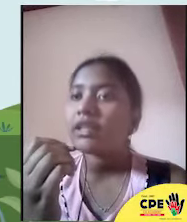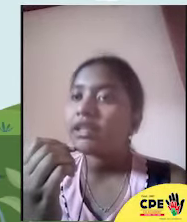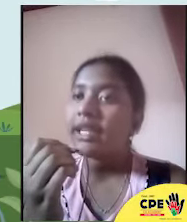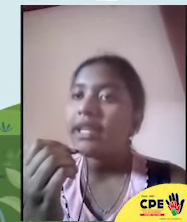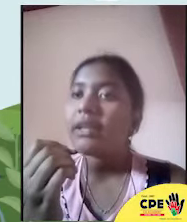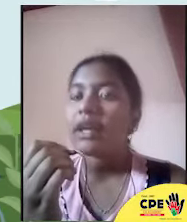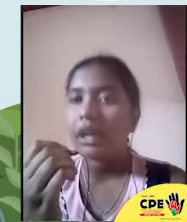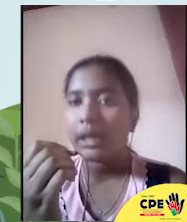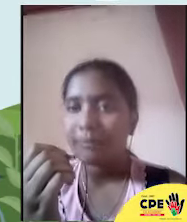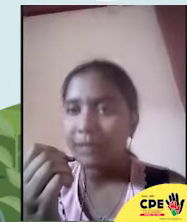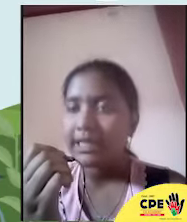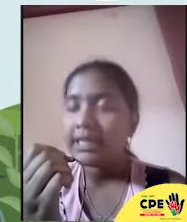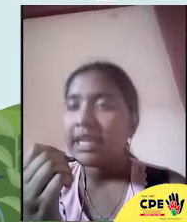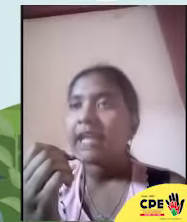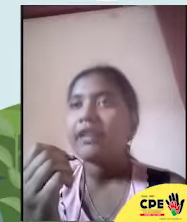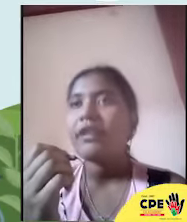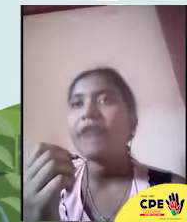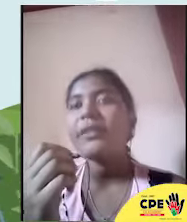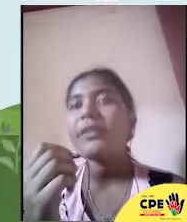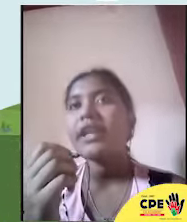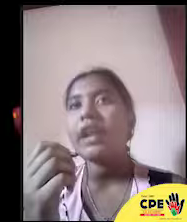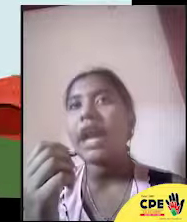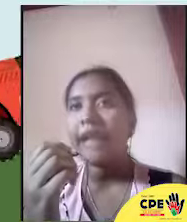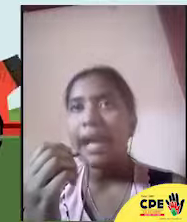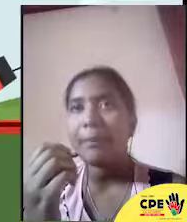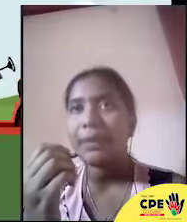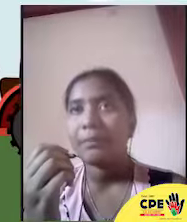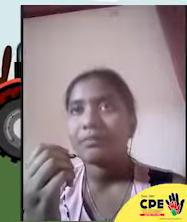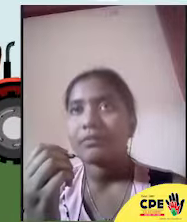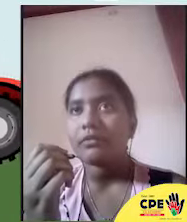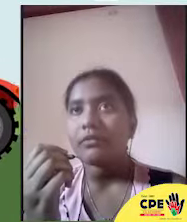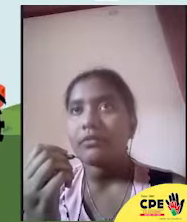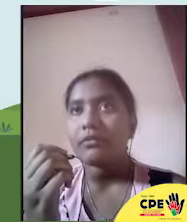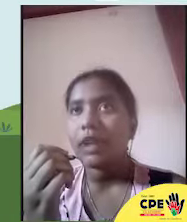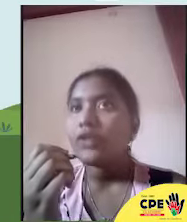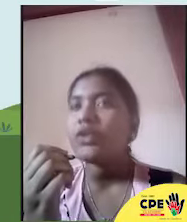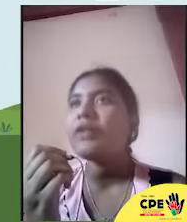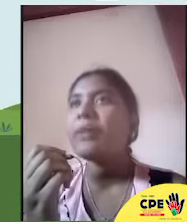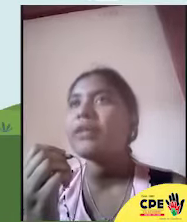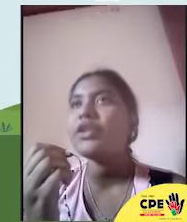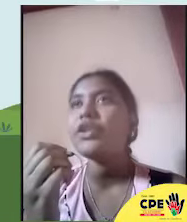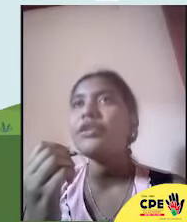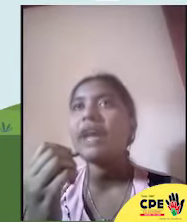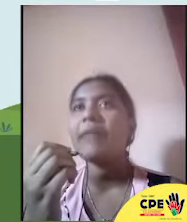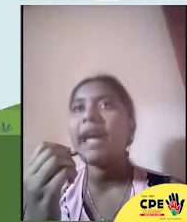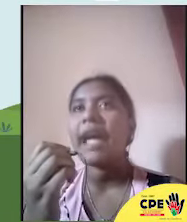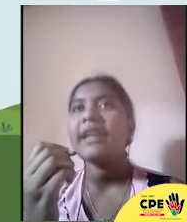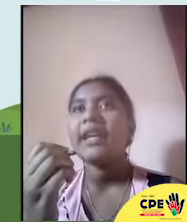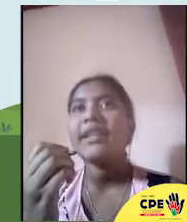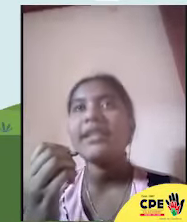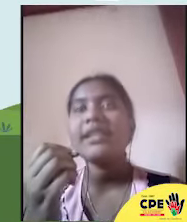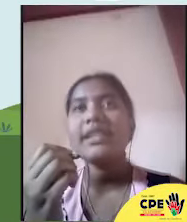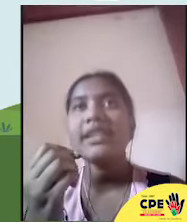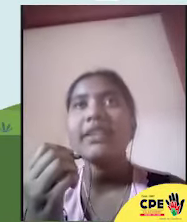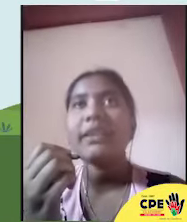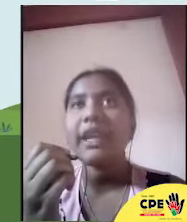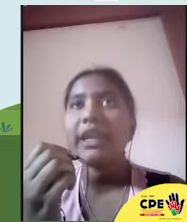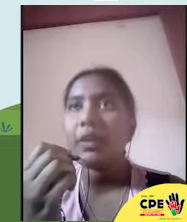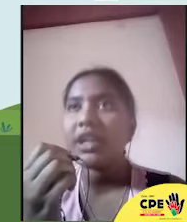the three bills, the farmers are unhappy. So from this new farm act, there is a